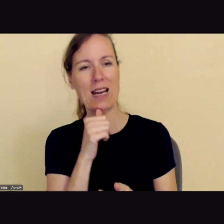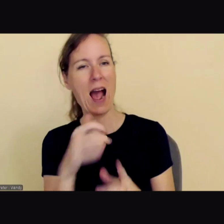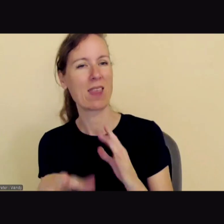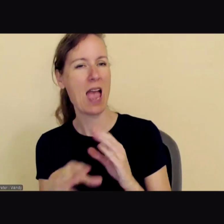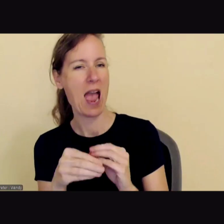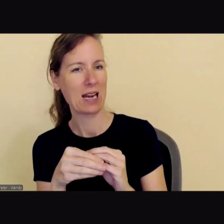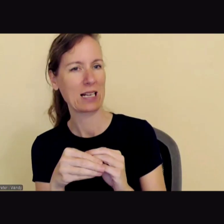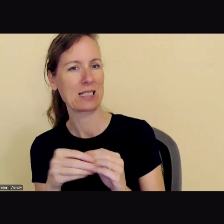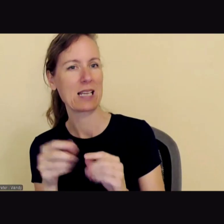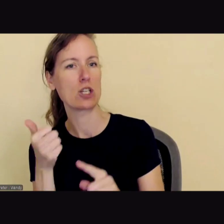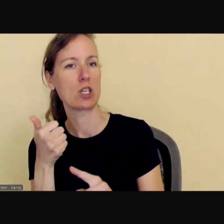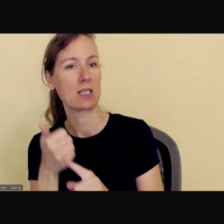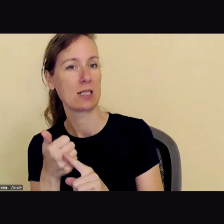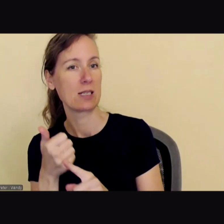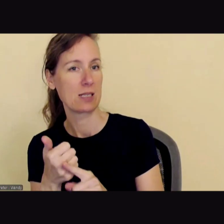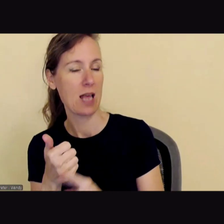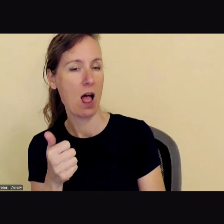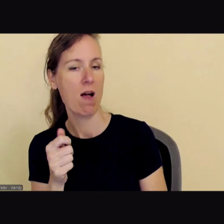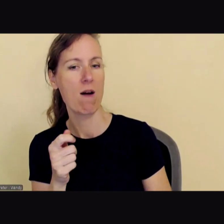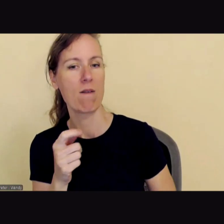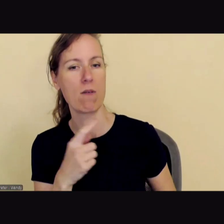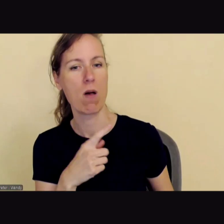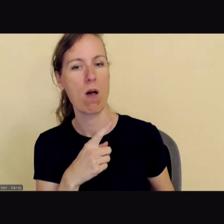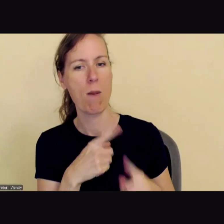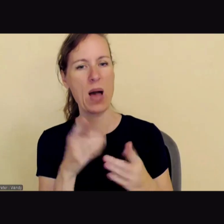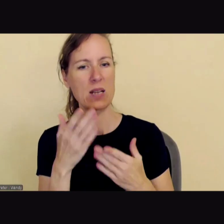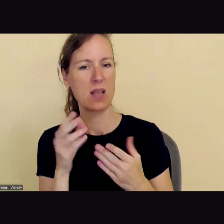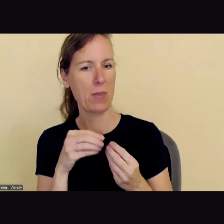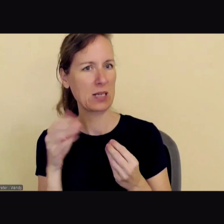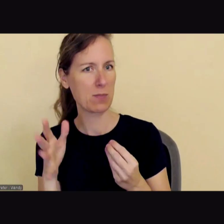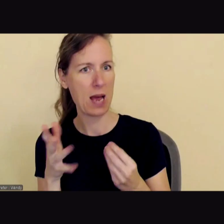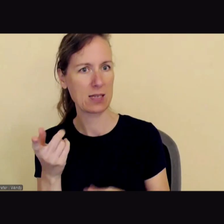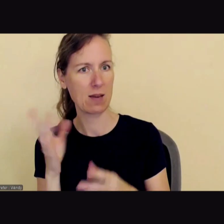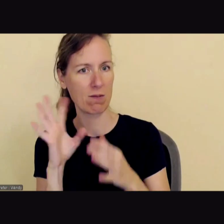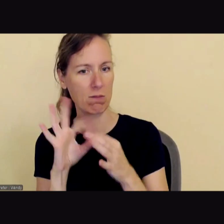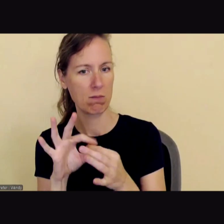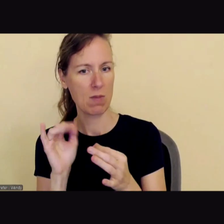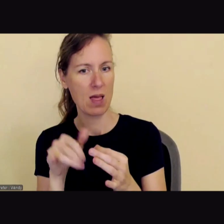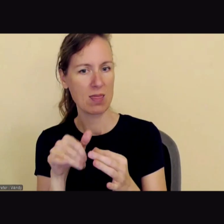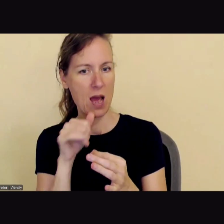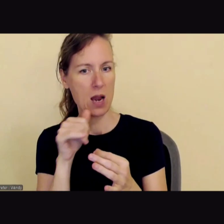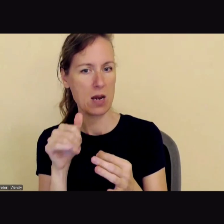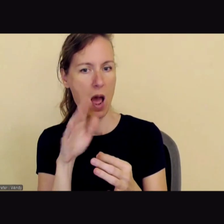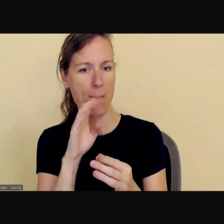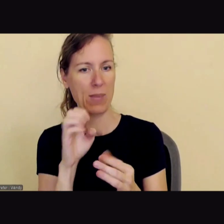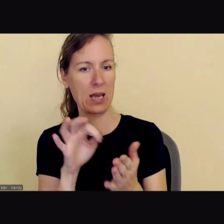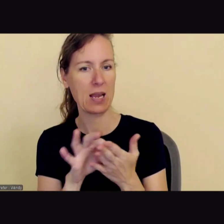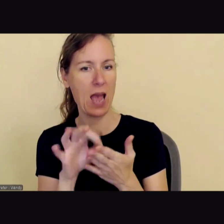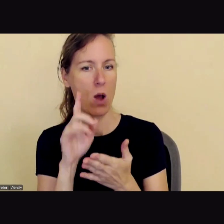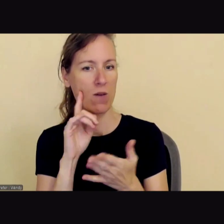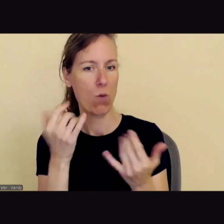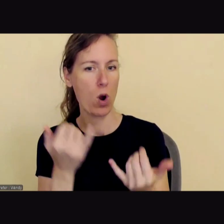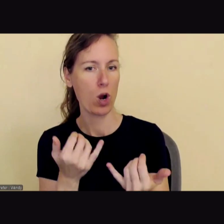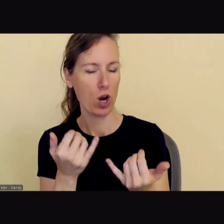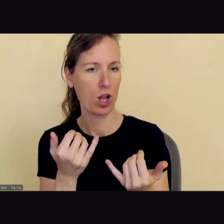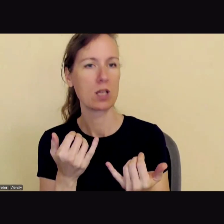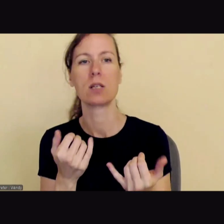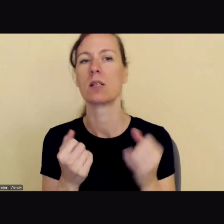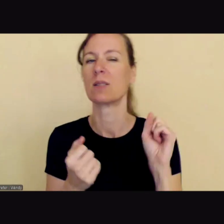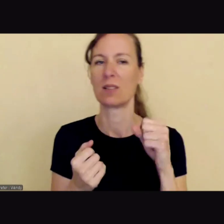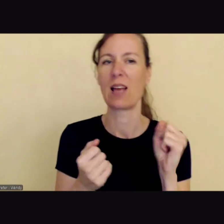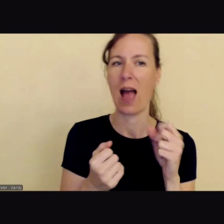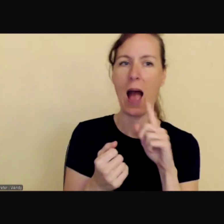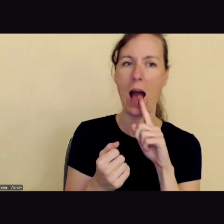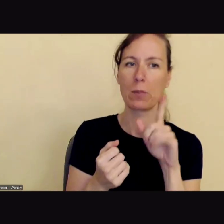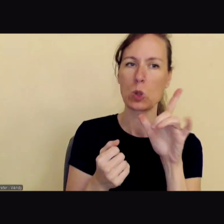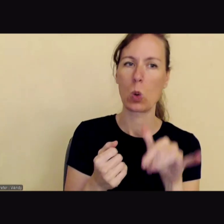some expenses going into that might not be currently accounted for, right? Oh, absolutely. All right. Okay. Absolutely. I mean, they're going to